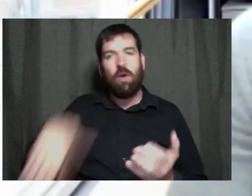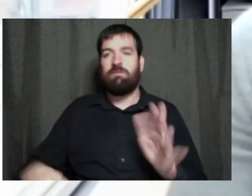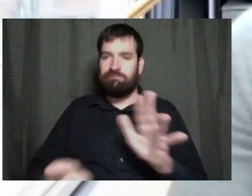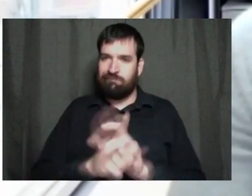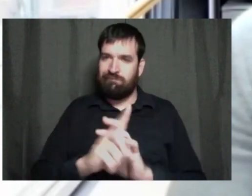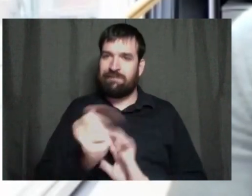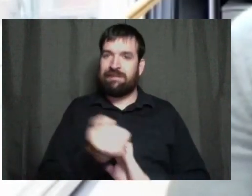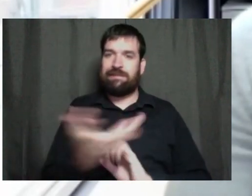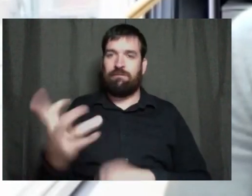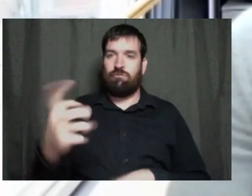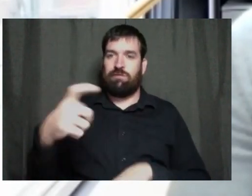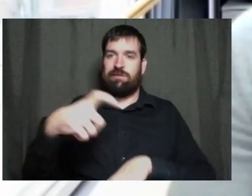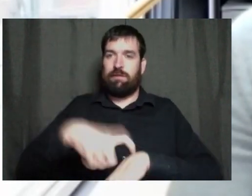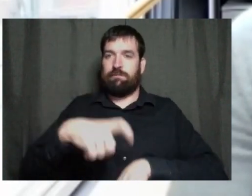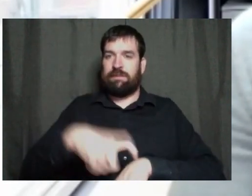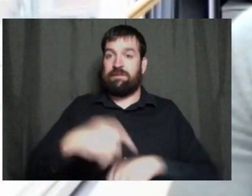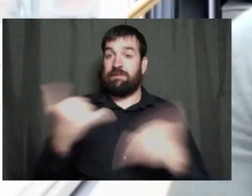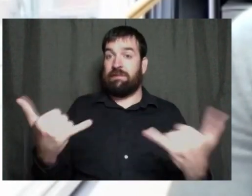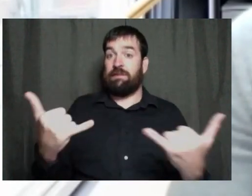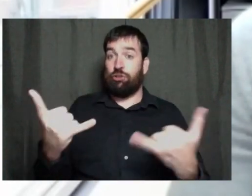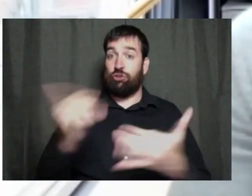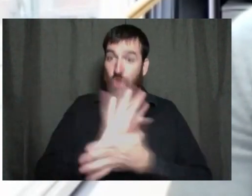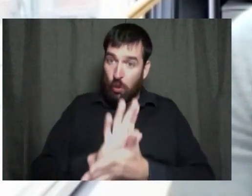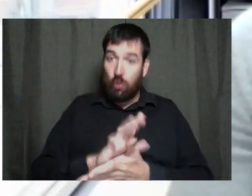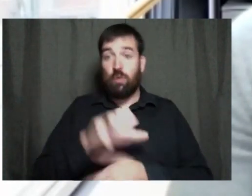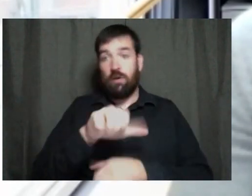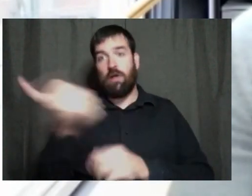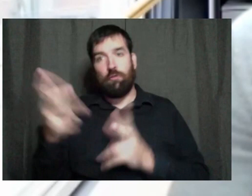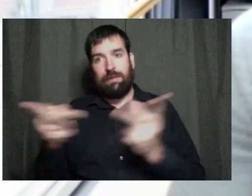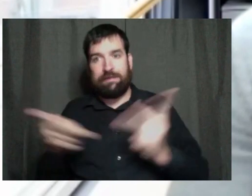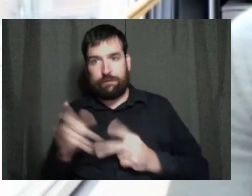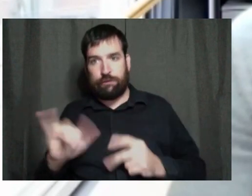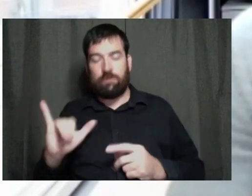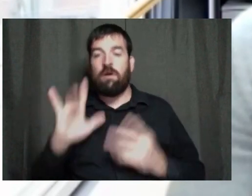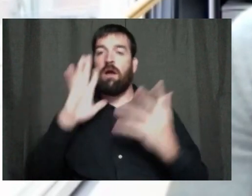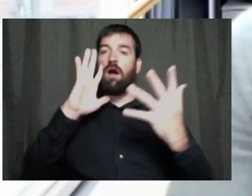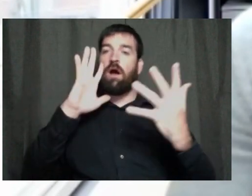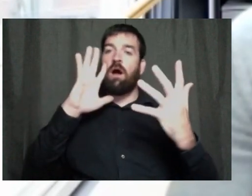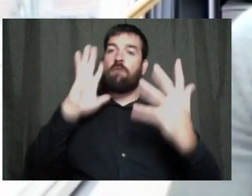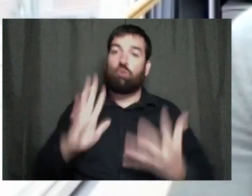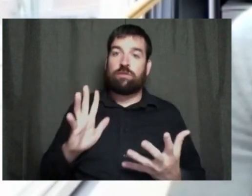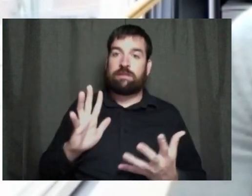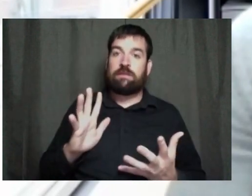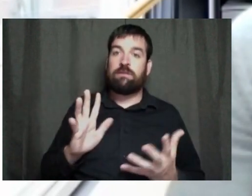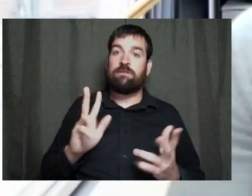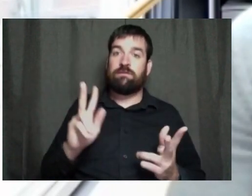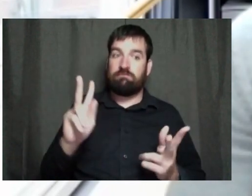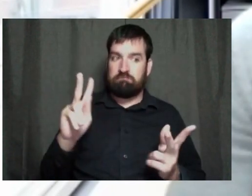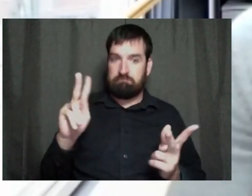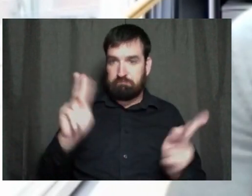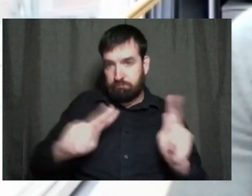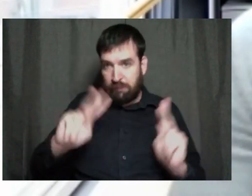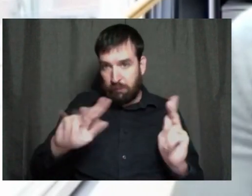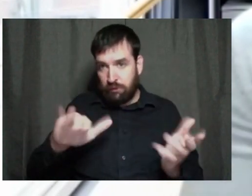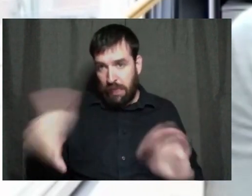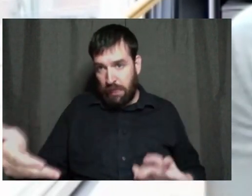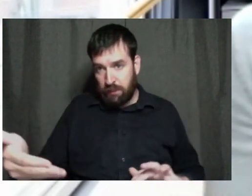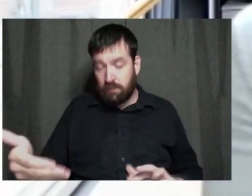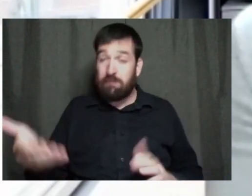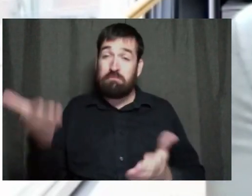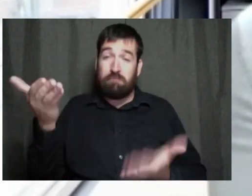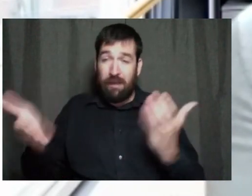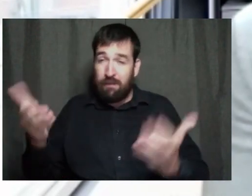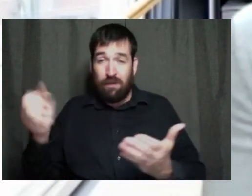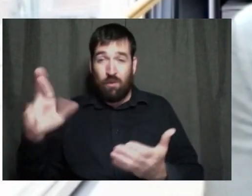on the show and in other venues. Unfortunately, people do die, and I may or may not have